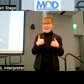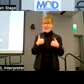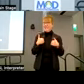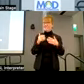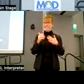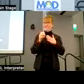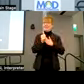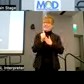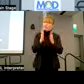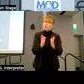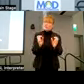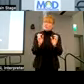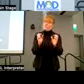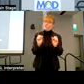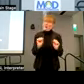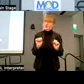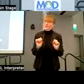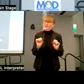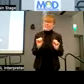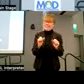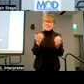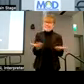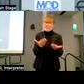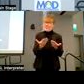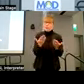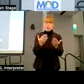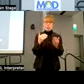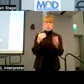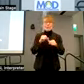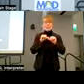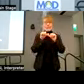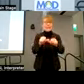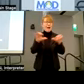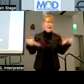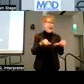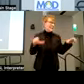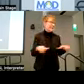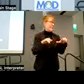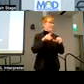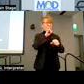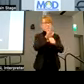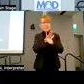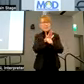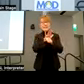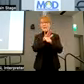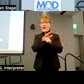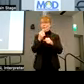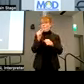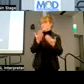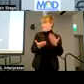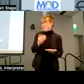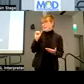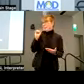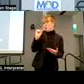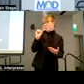responsibilities in this space to stay active, to stay committed and stay maybe just a little bit afraid of